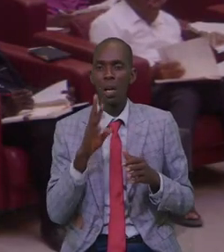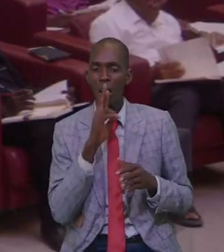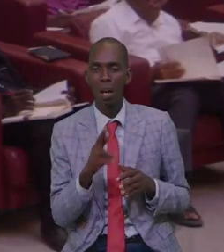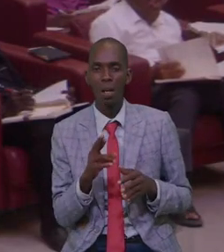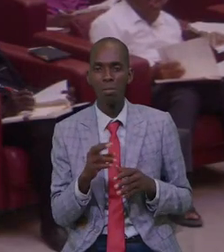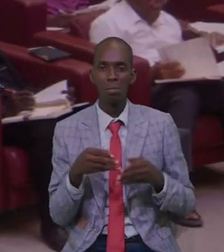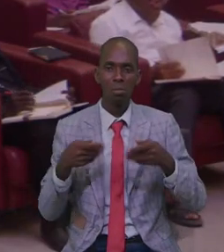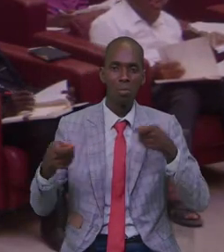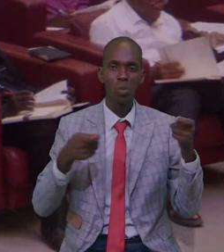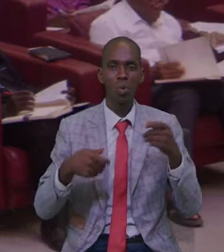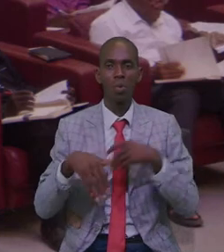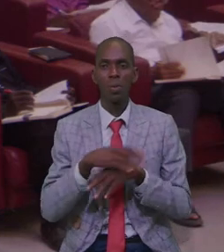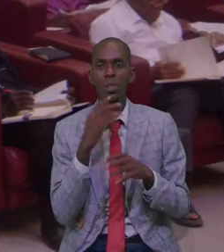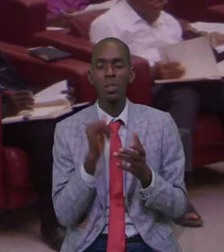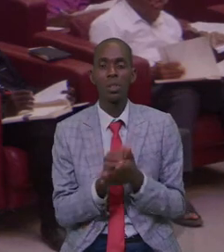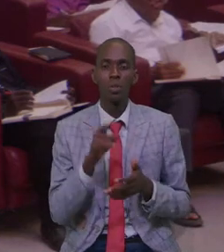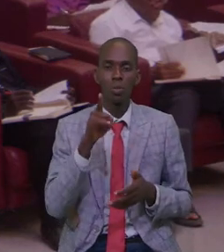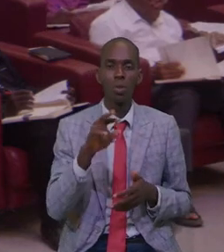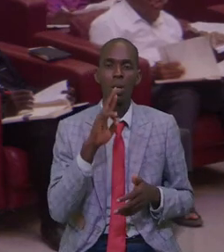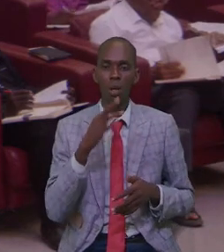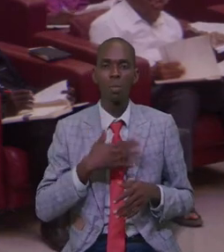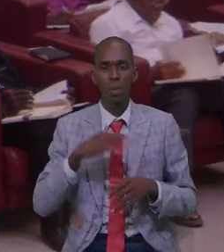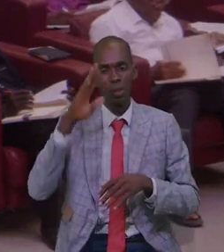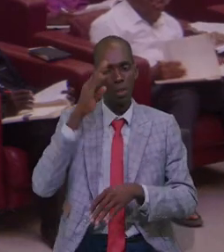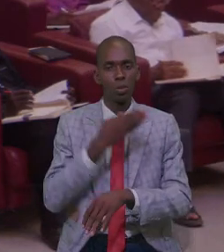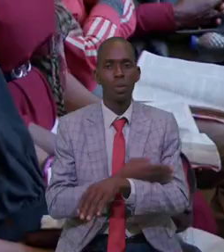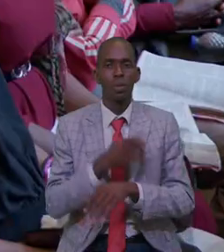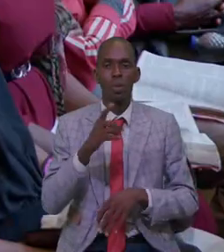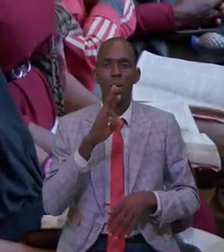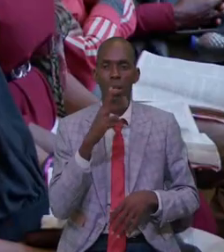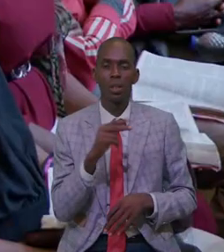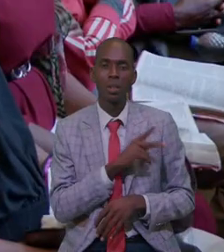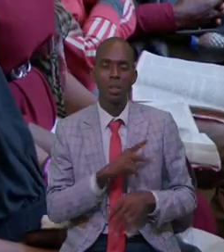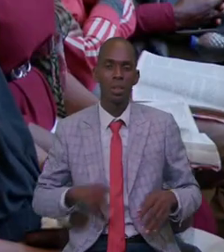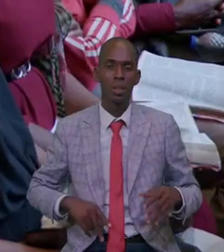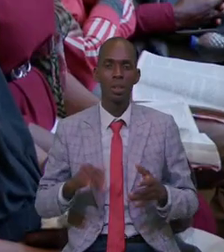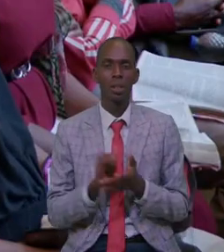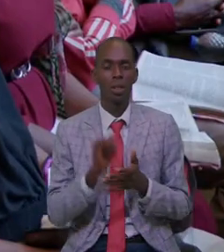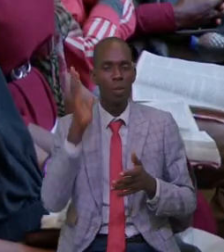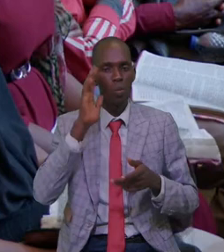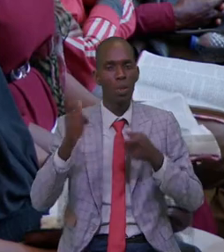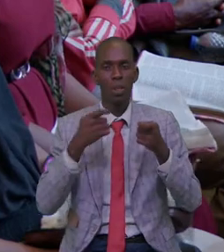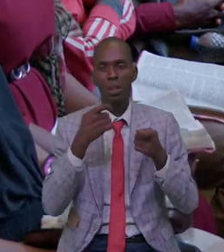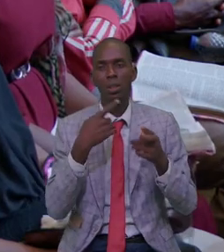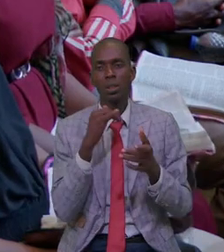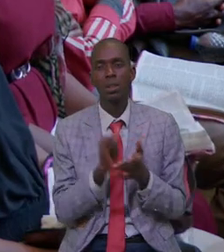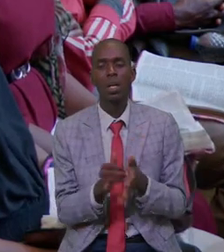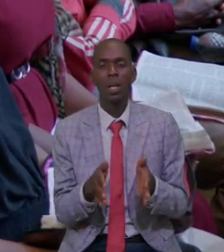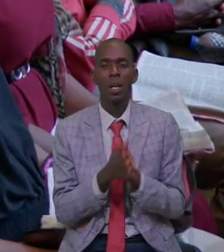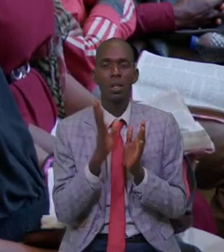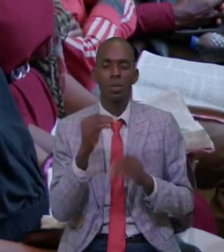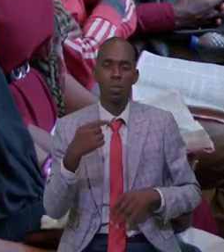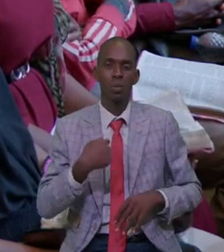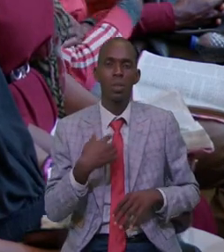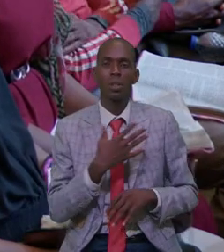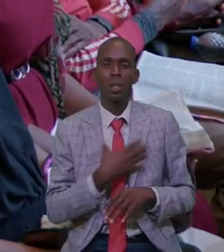made the decree. You are the king that will reign. And he says, ask of me, and I shall give thee the heathen for